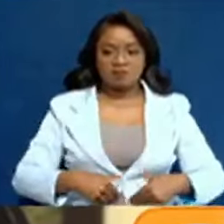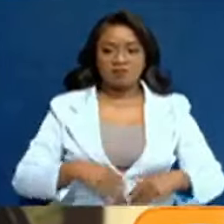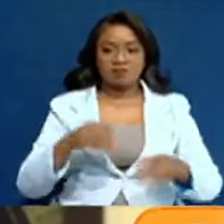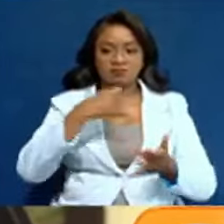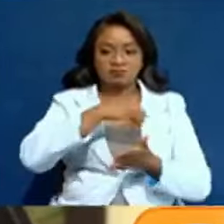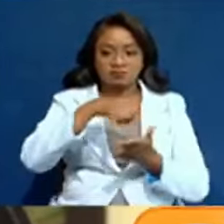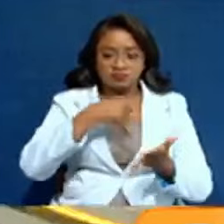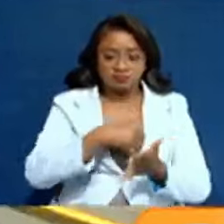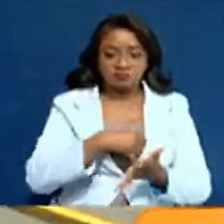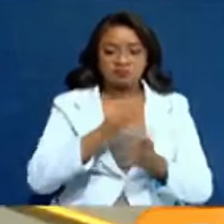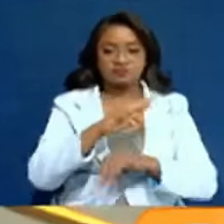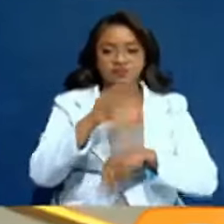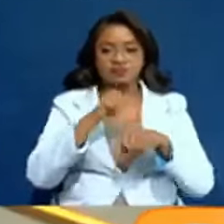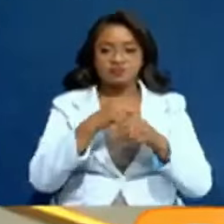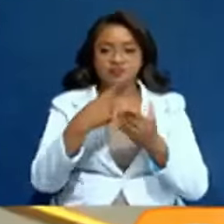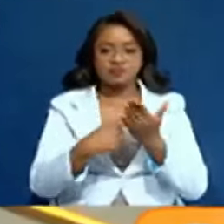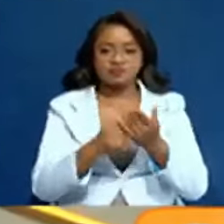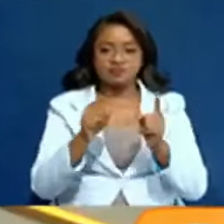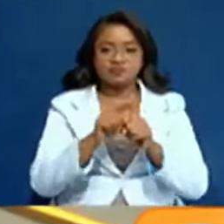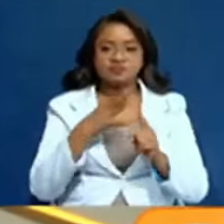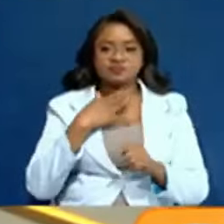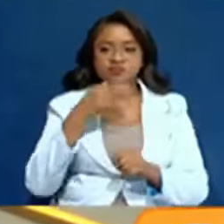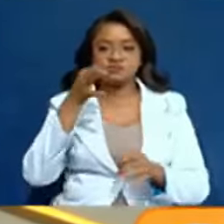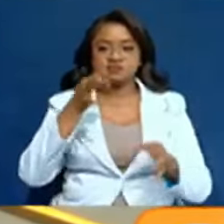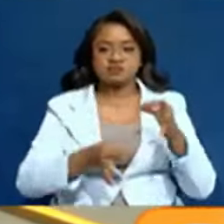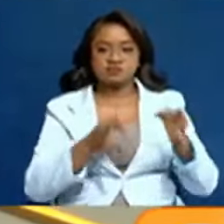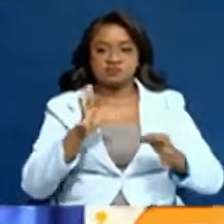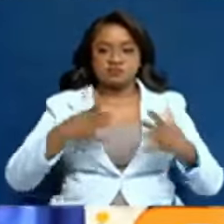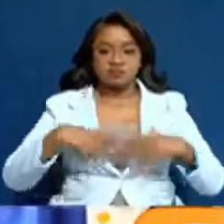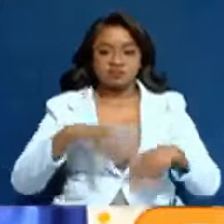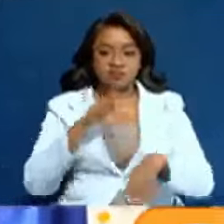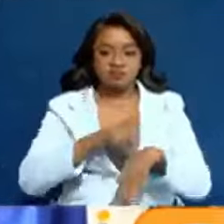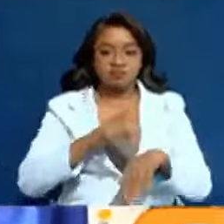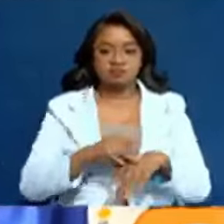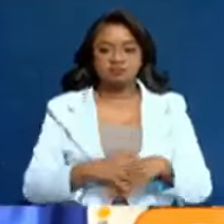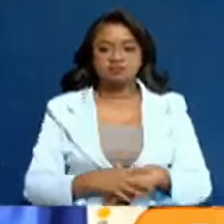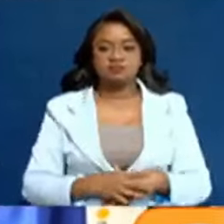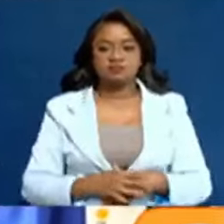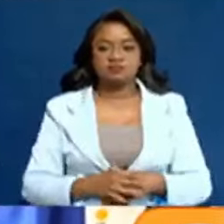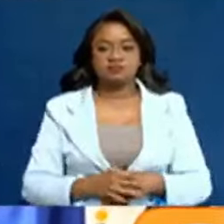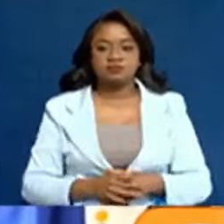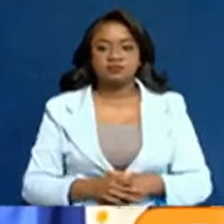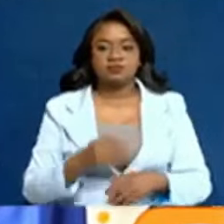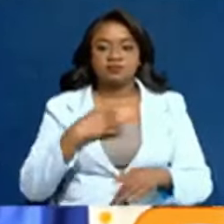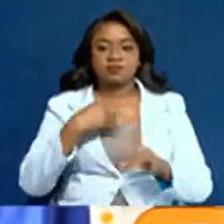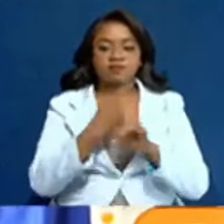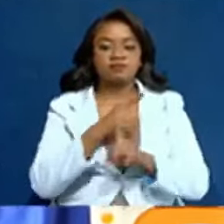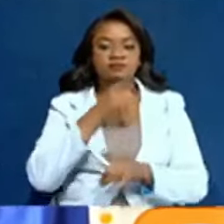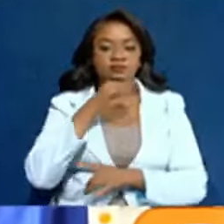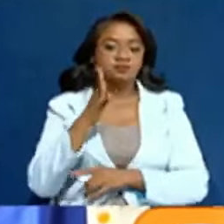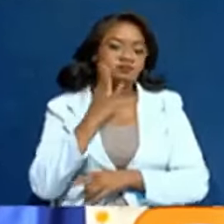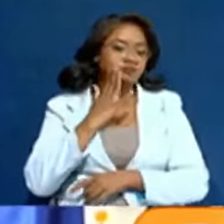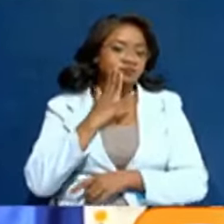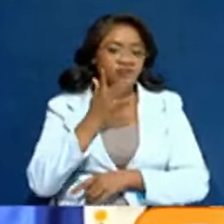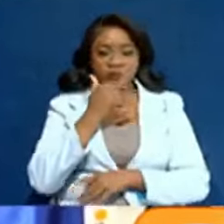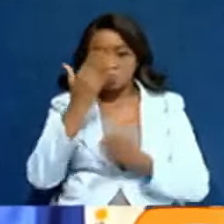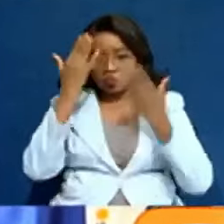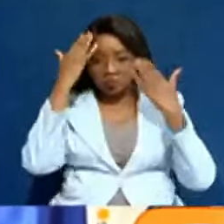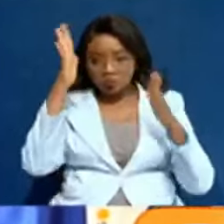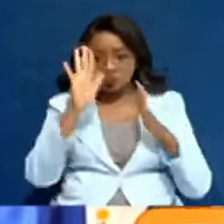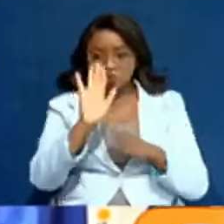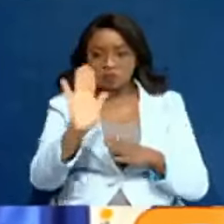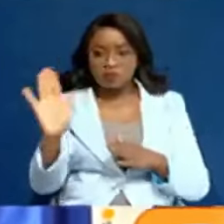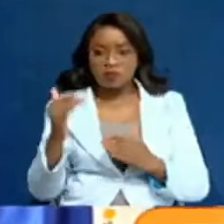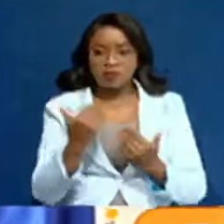national dialogue and calling for justice for victims of the protests. Kuna wazazi bado hawajui watoto wao